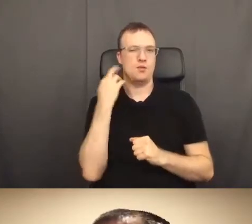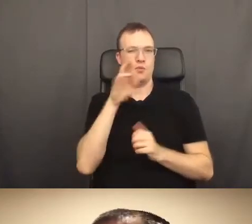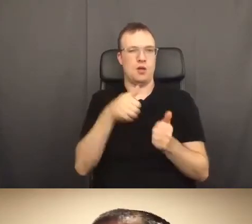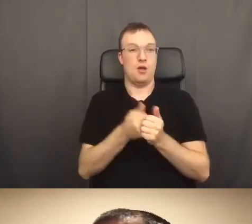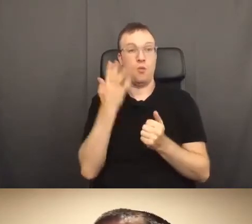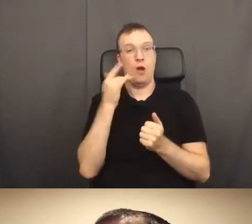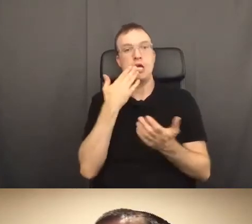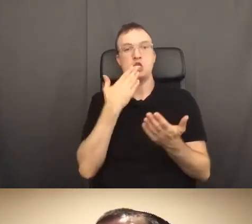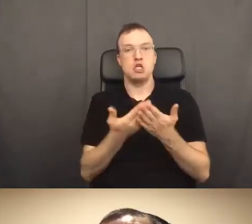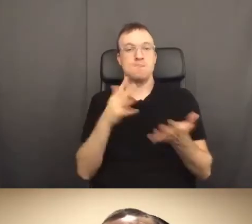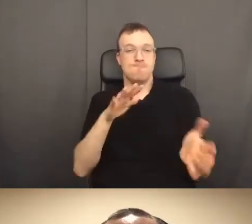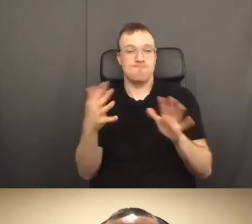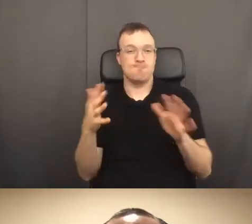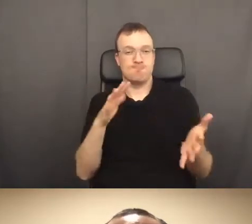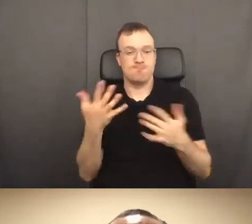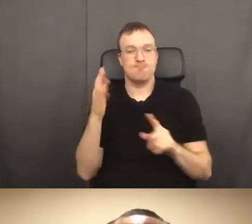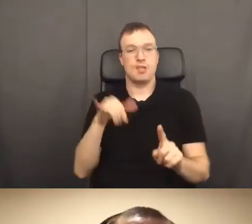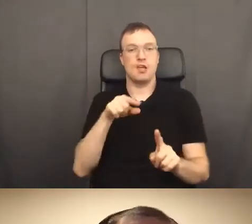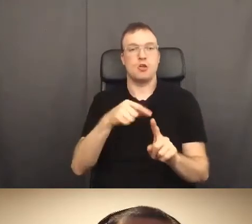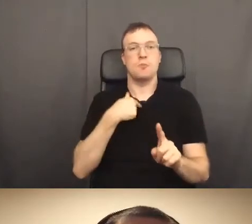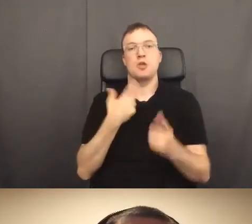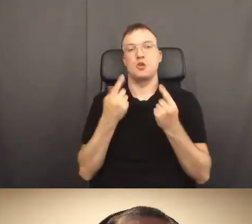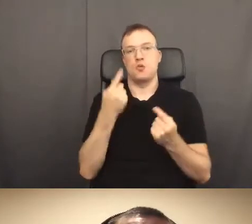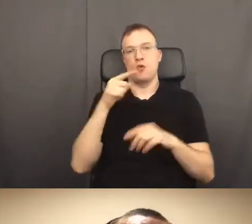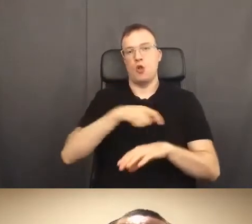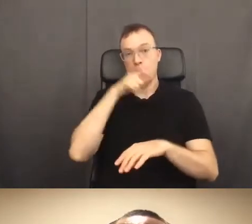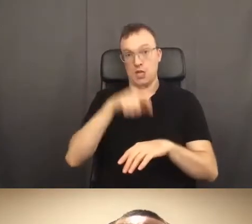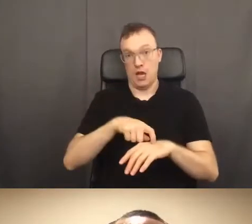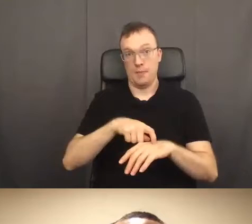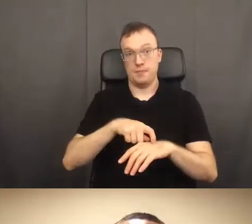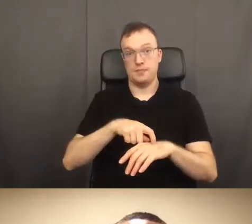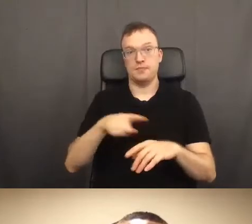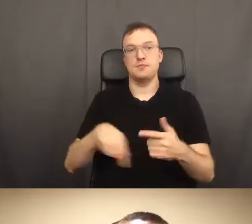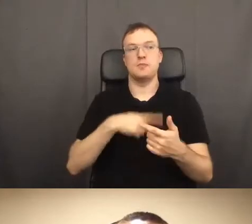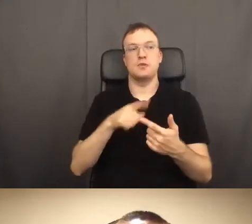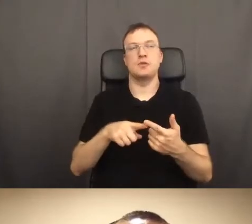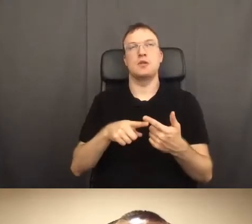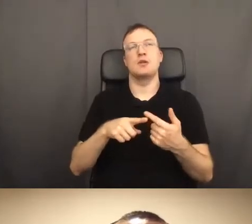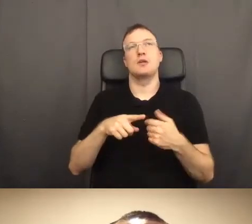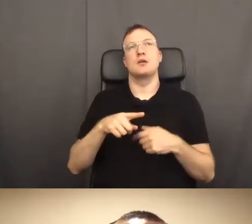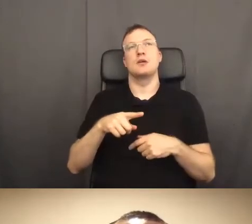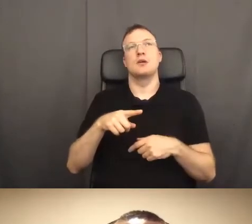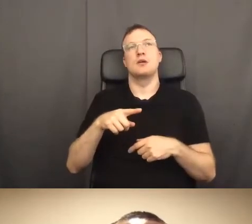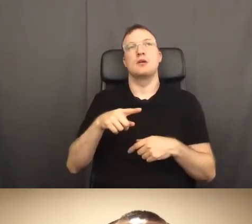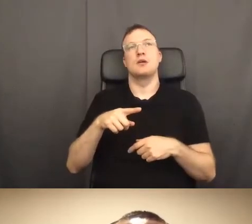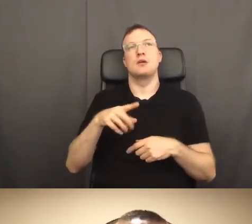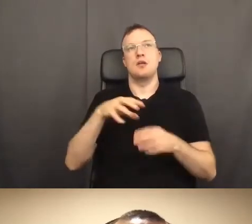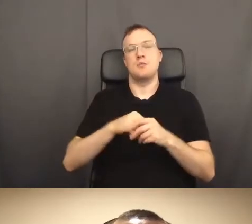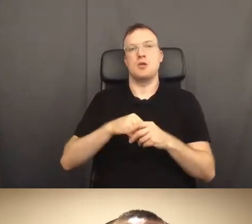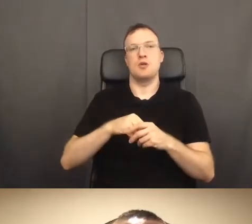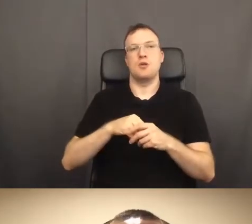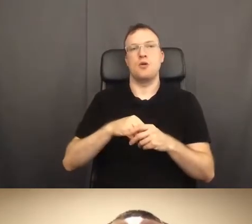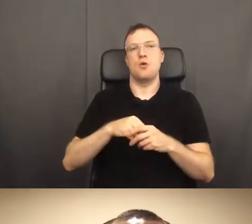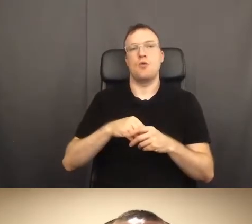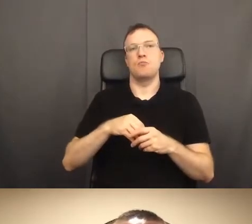of good that I would do it for a long time. And then I was one of the first people who was actually interested